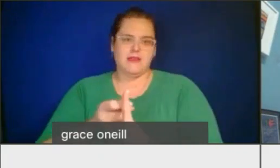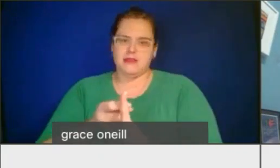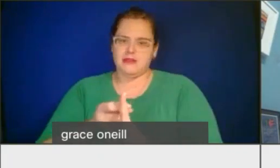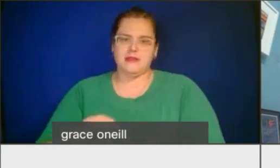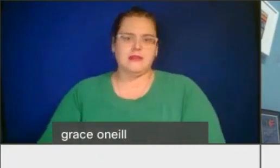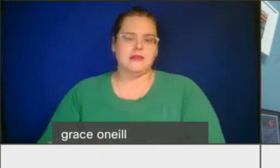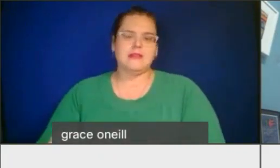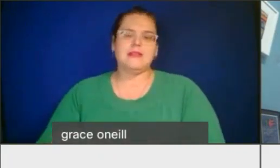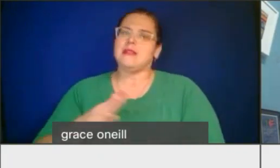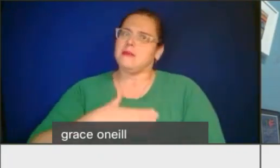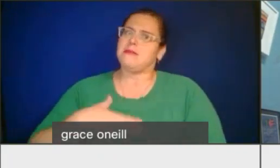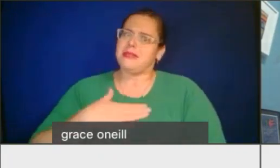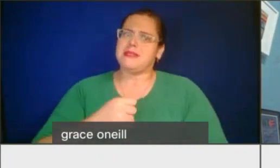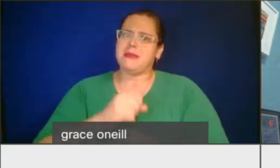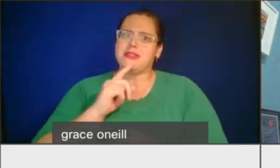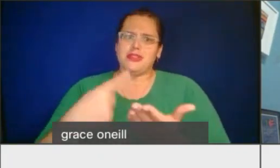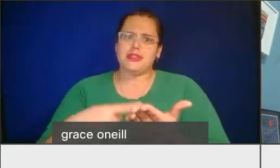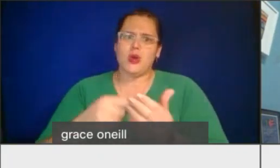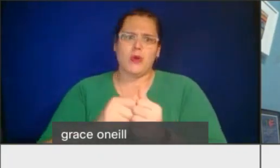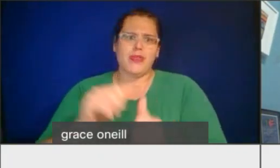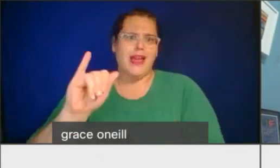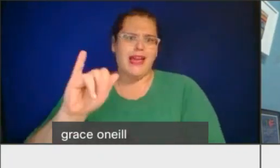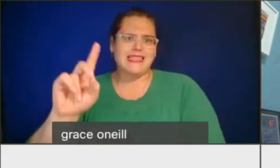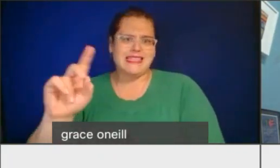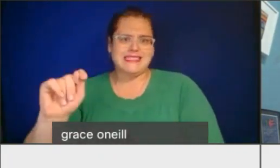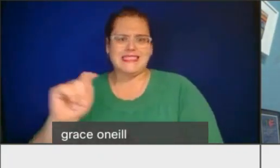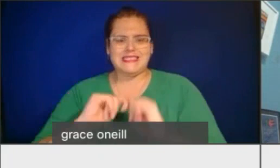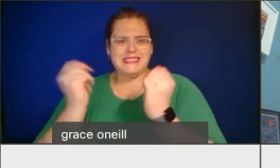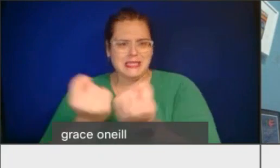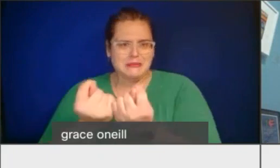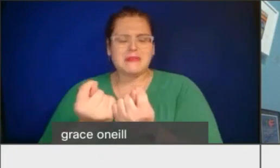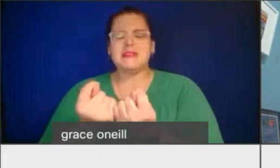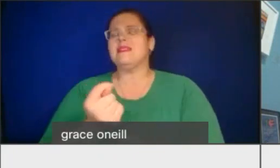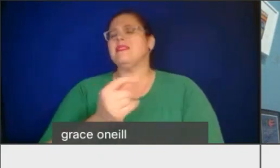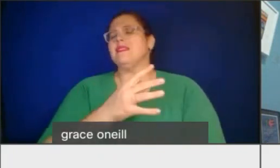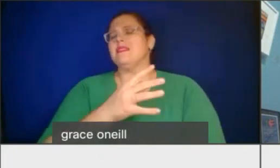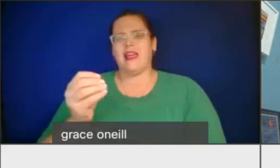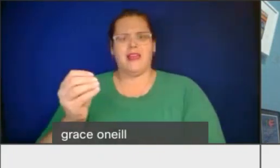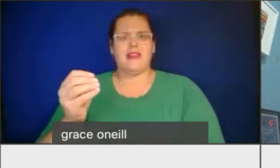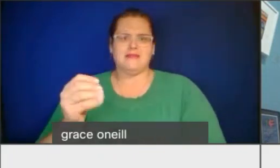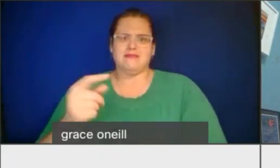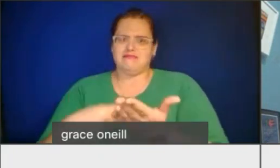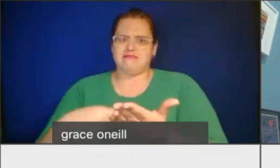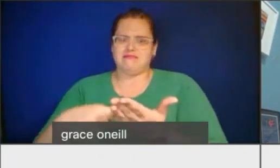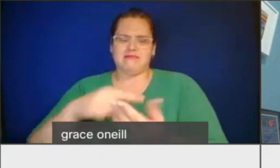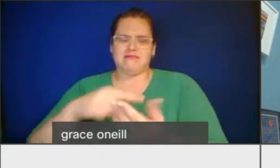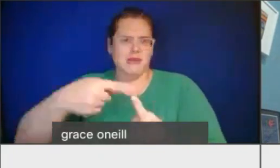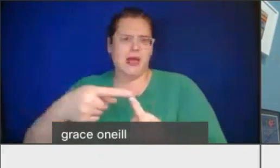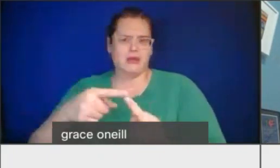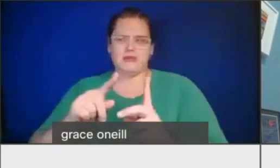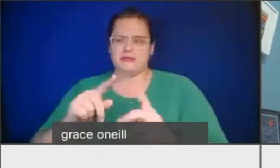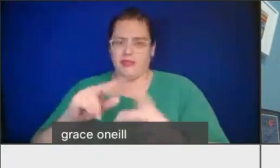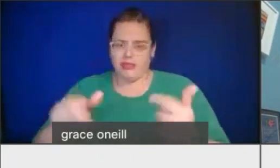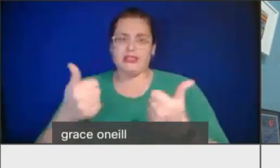Please make sure you're talking to the person's IDT, their interdisciplinary team, about the challenges of